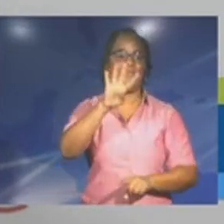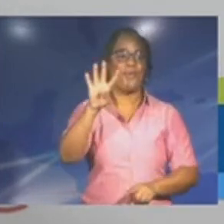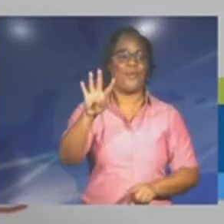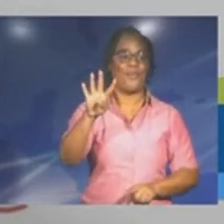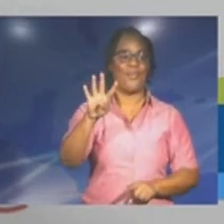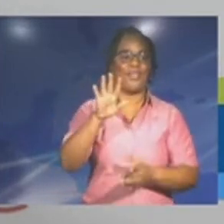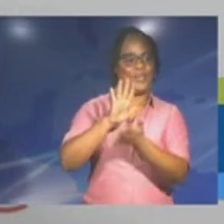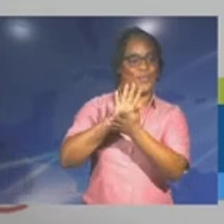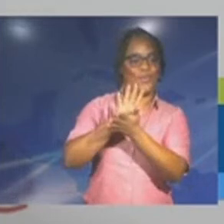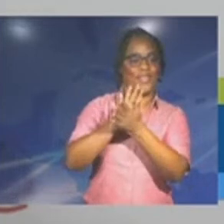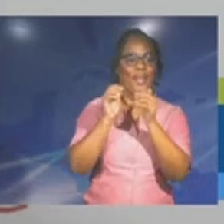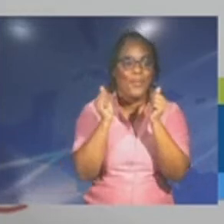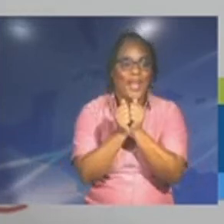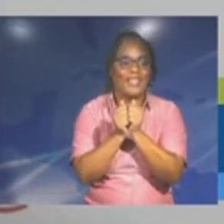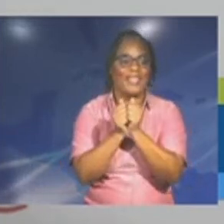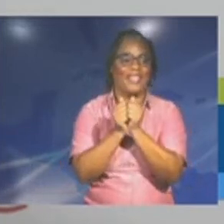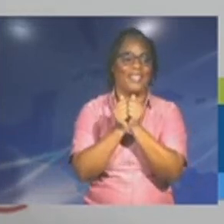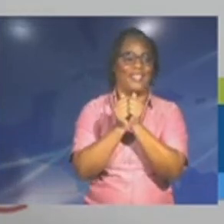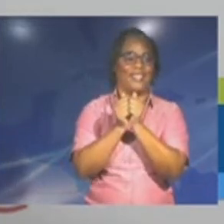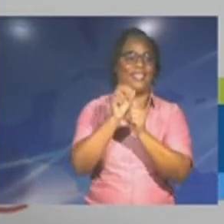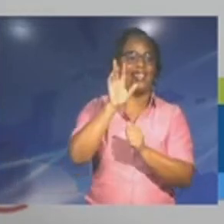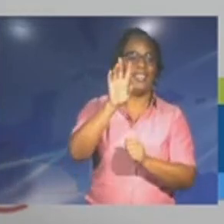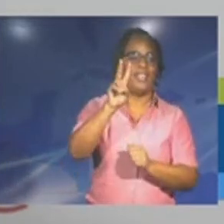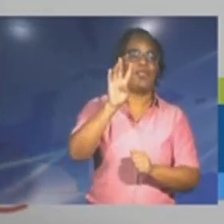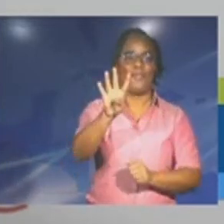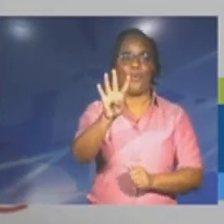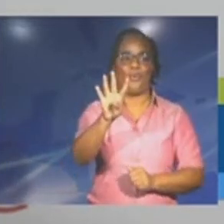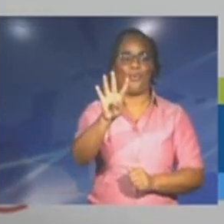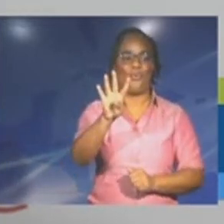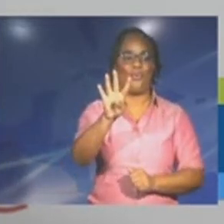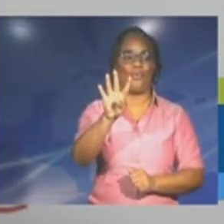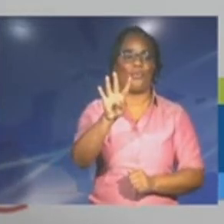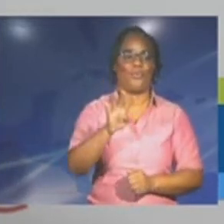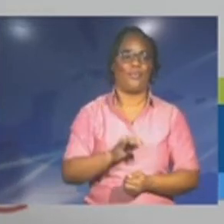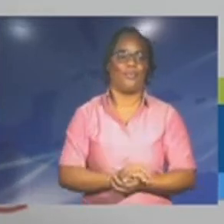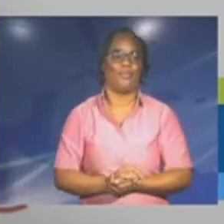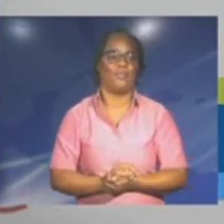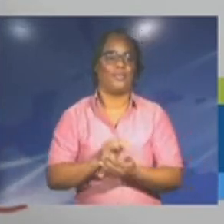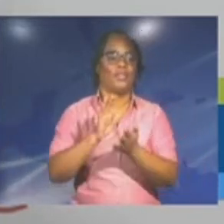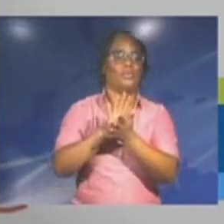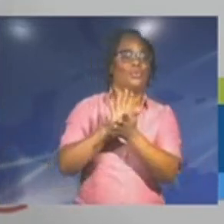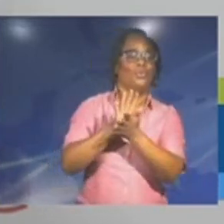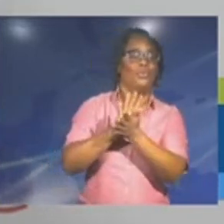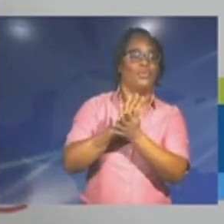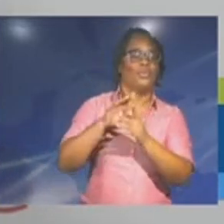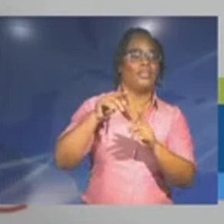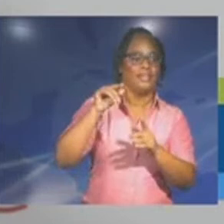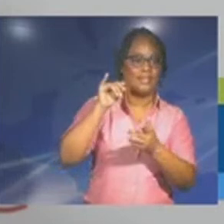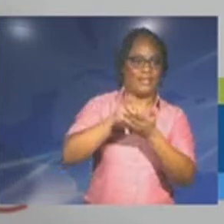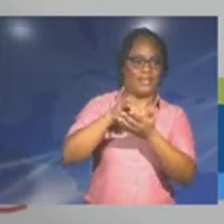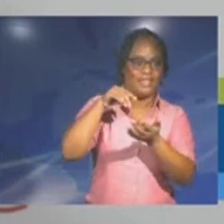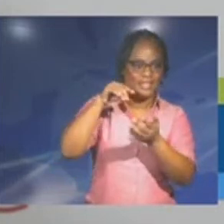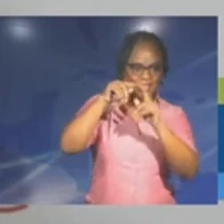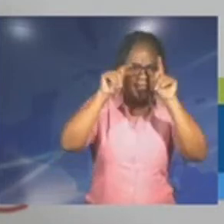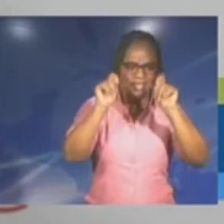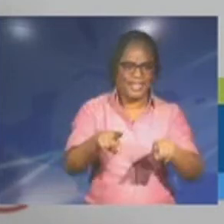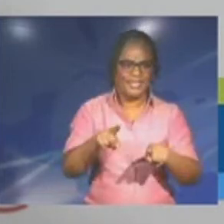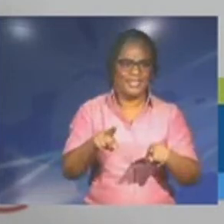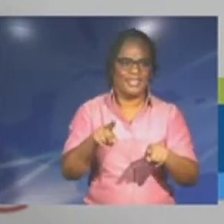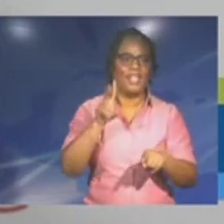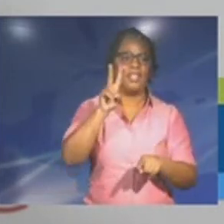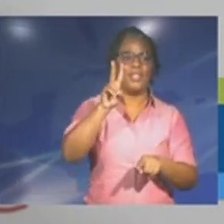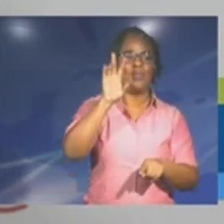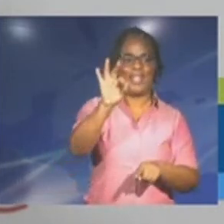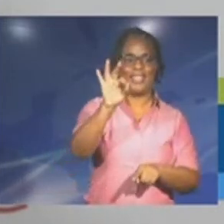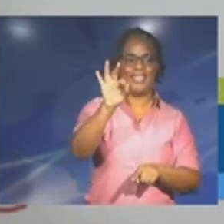cases, 24. Number of schools where students were tested, 29.